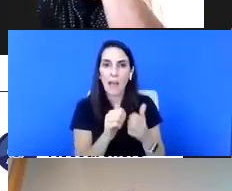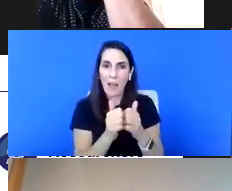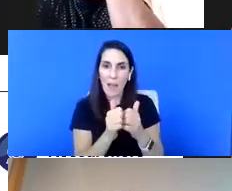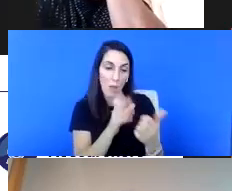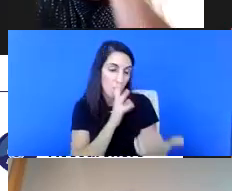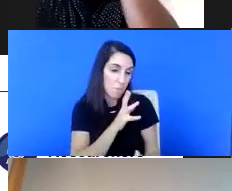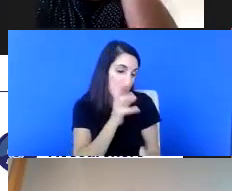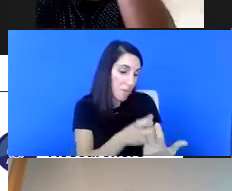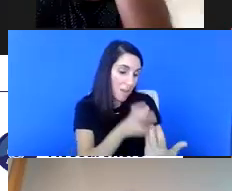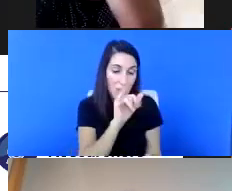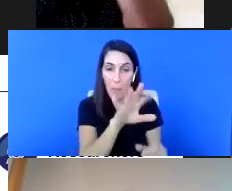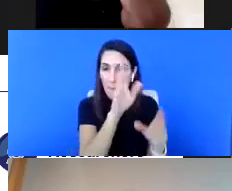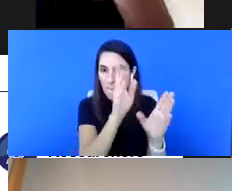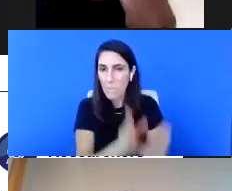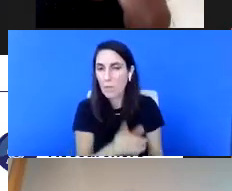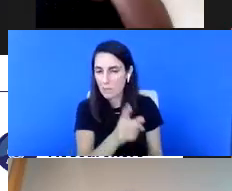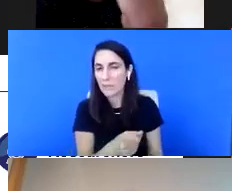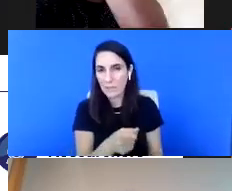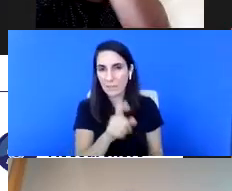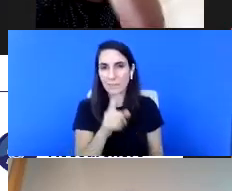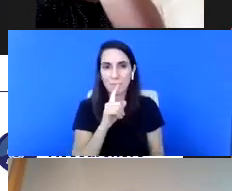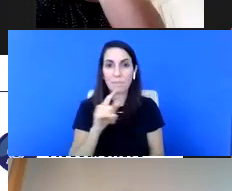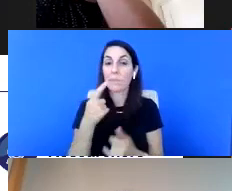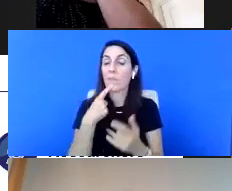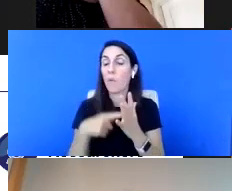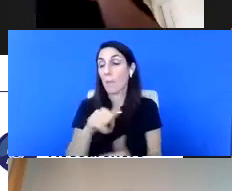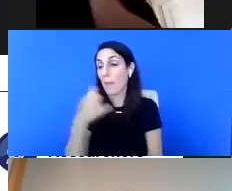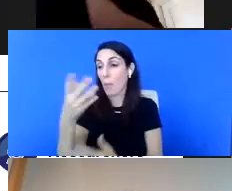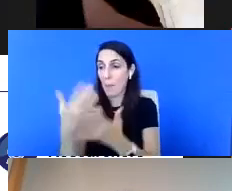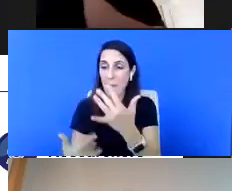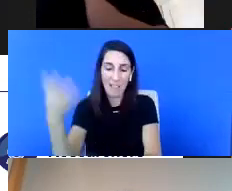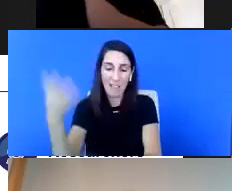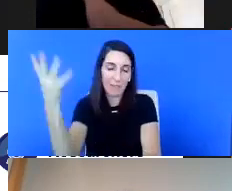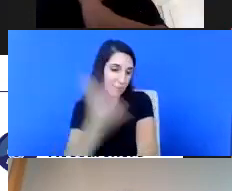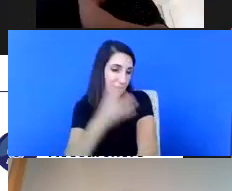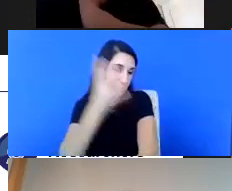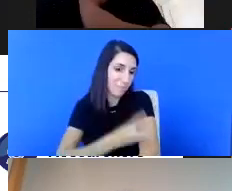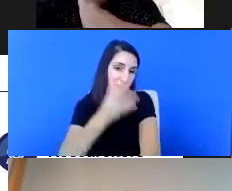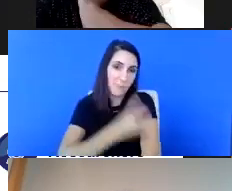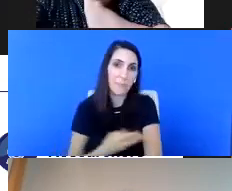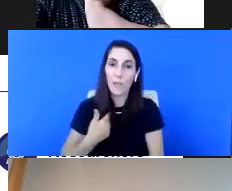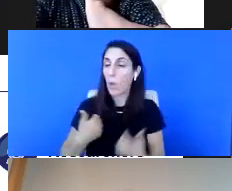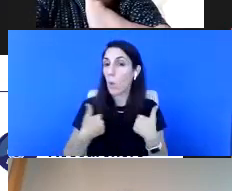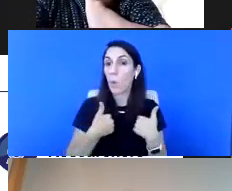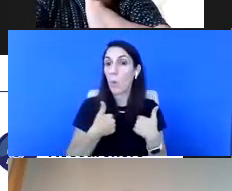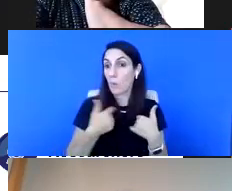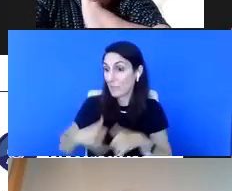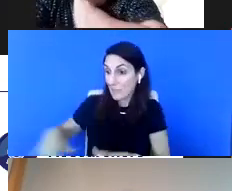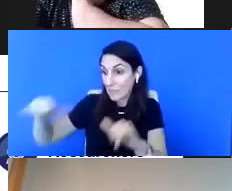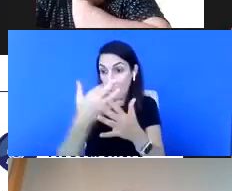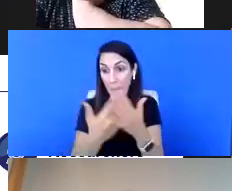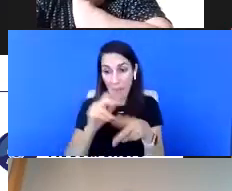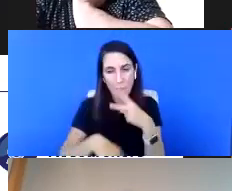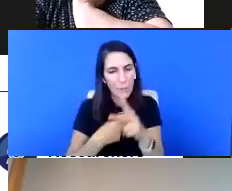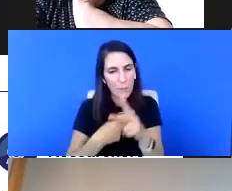that person's individual needs. Blood transfusions is another example where we have different blood types and making sure that the